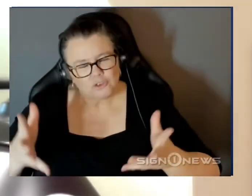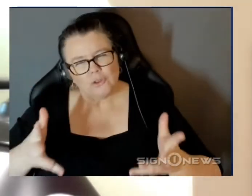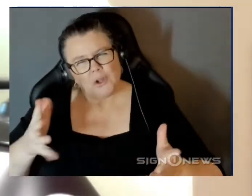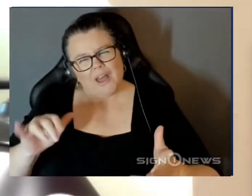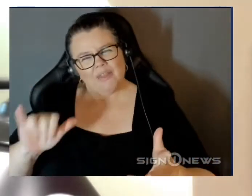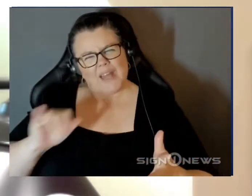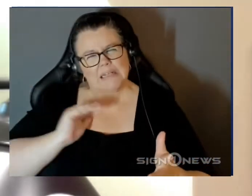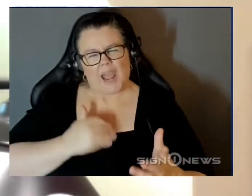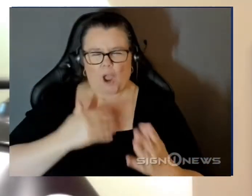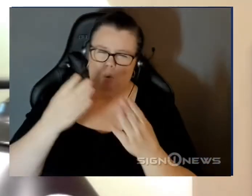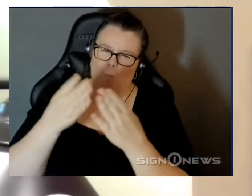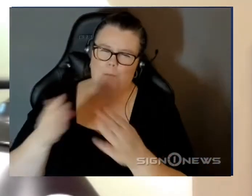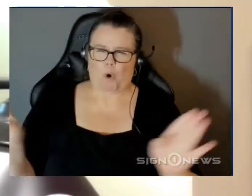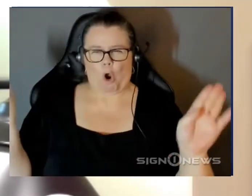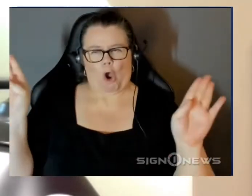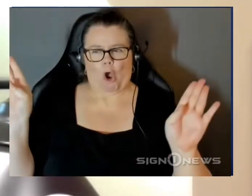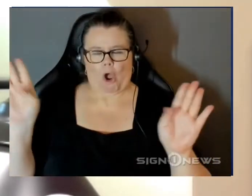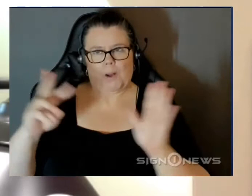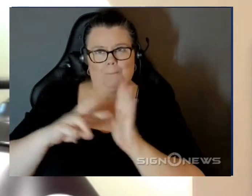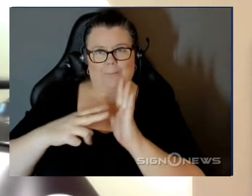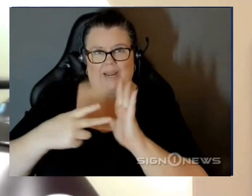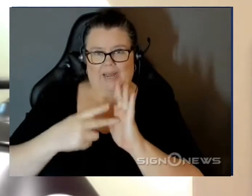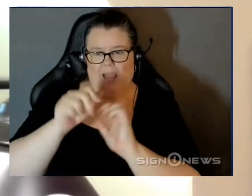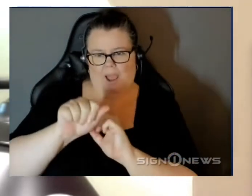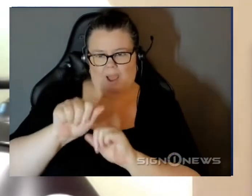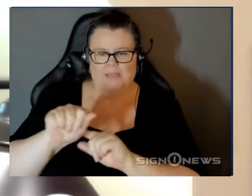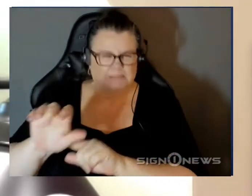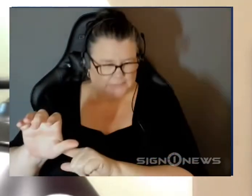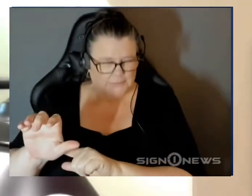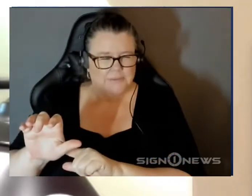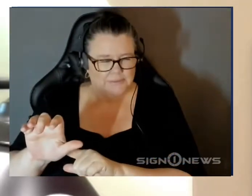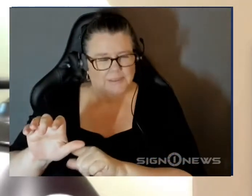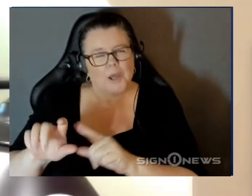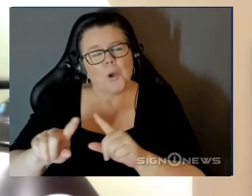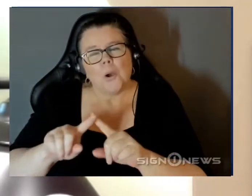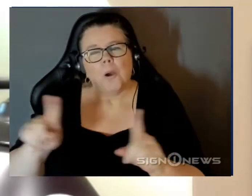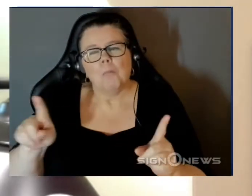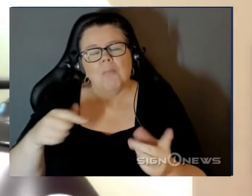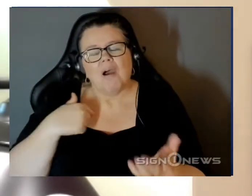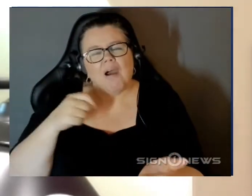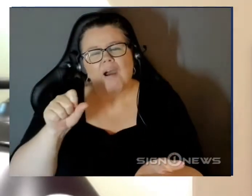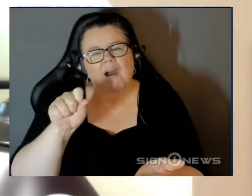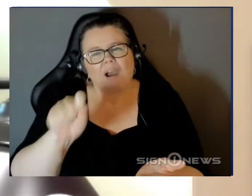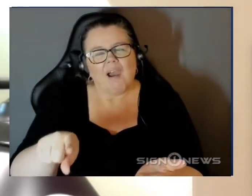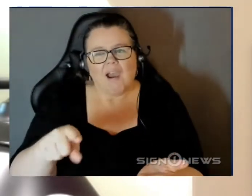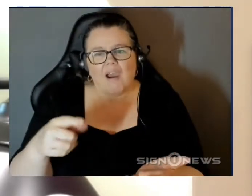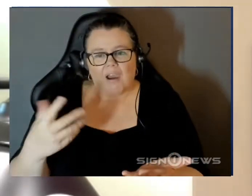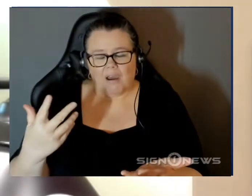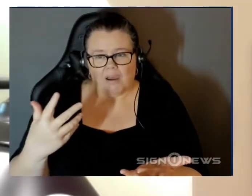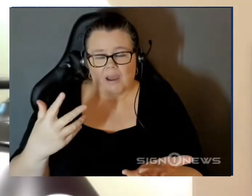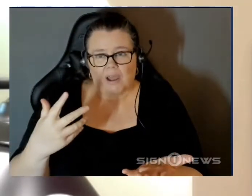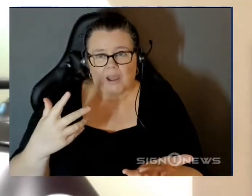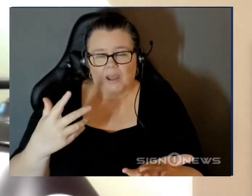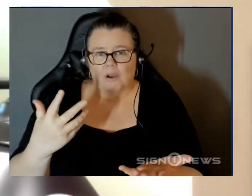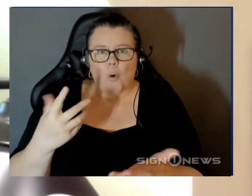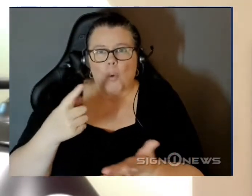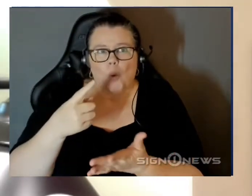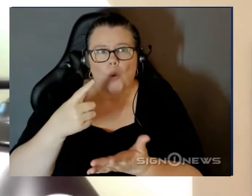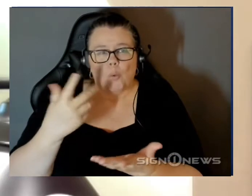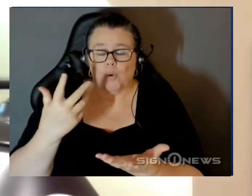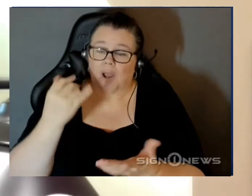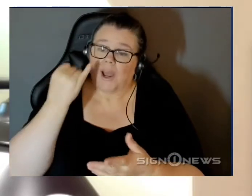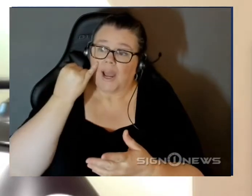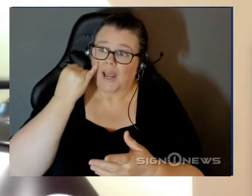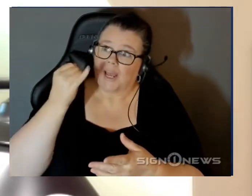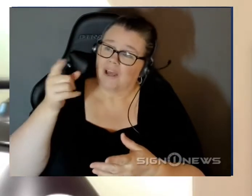threshold question is there any practical difference when you're trying to determine, capacity